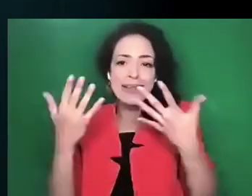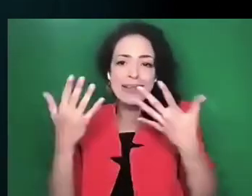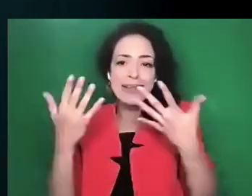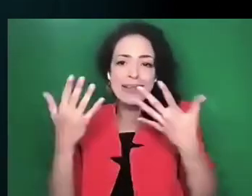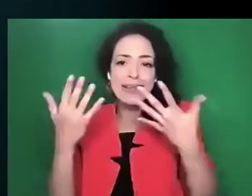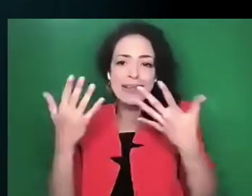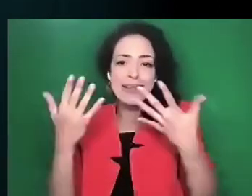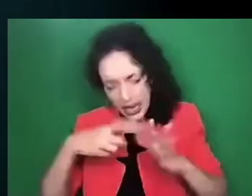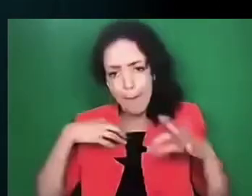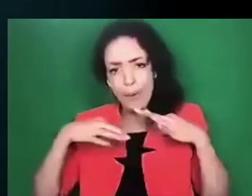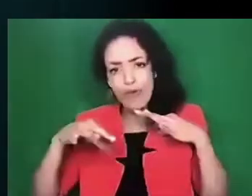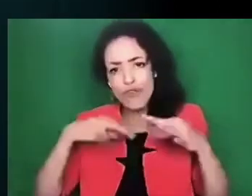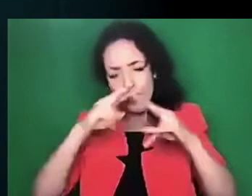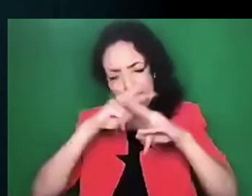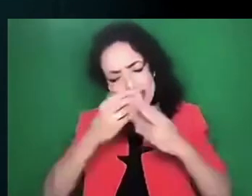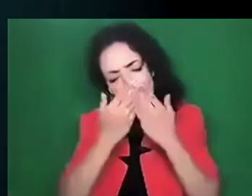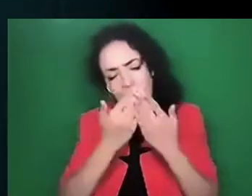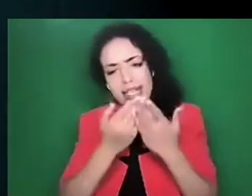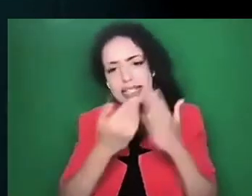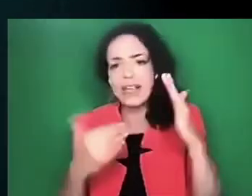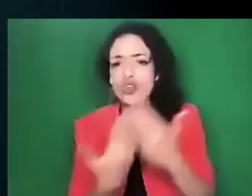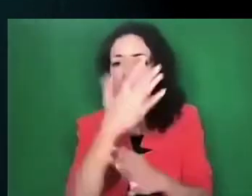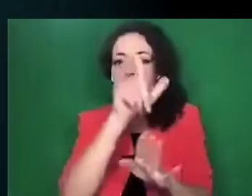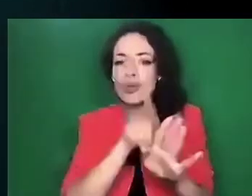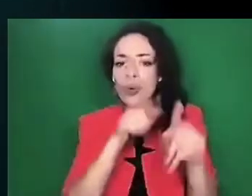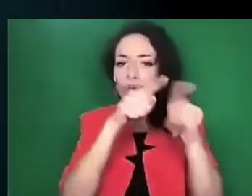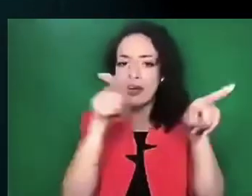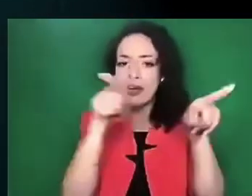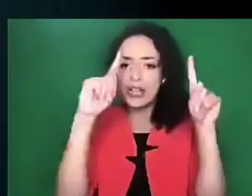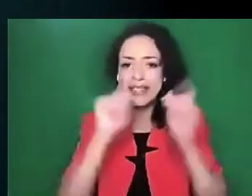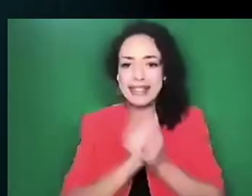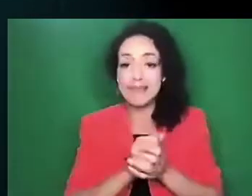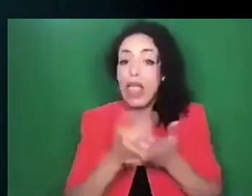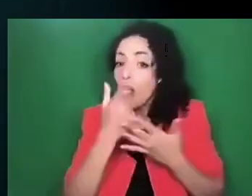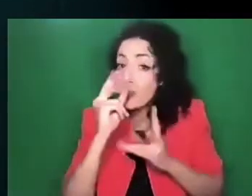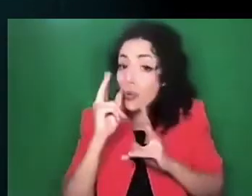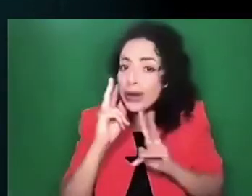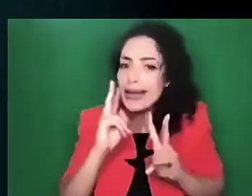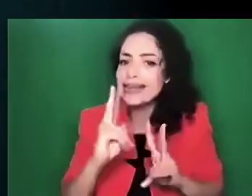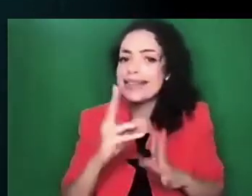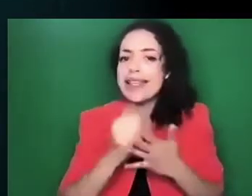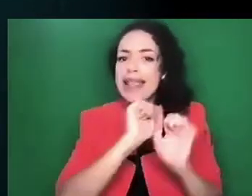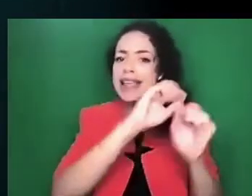and you'll be able to see the work that he's talking about today at Shubbak tomorrow. Adham, welcome, over to you.